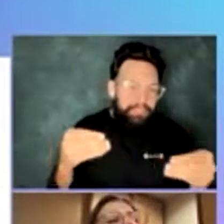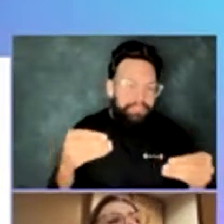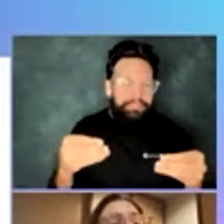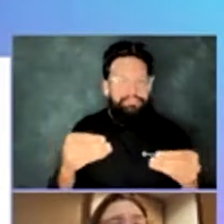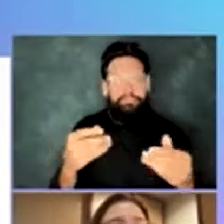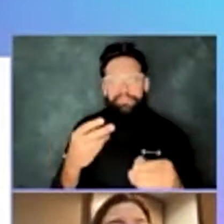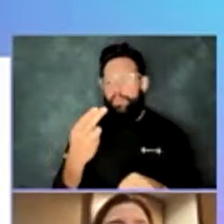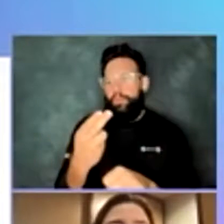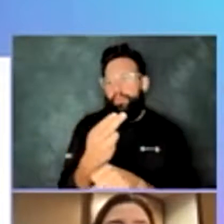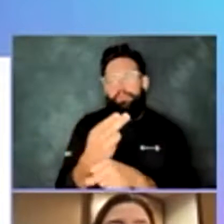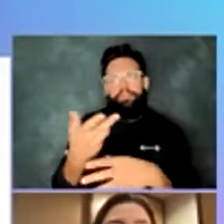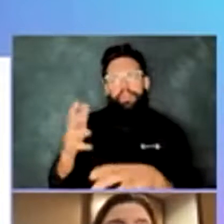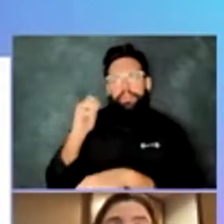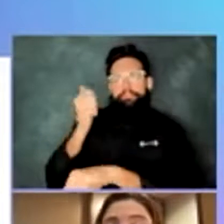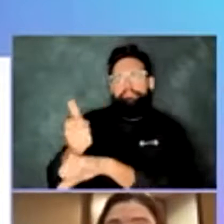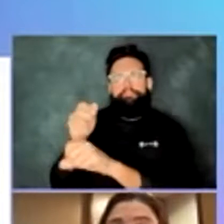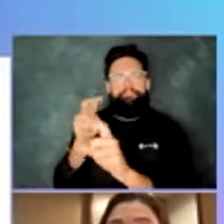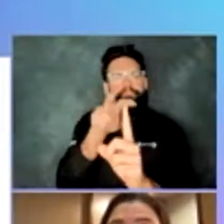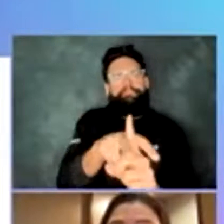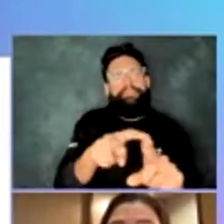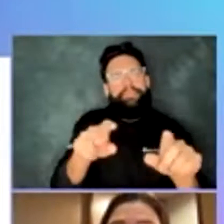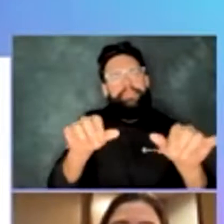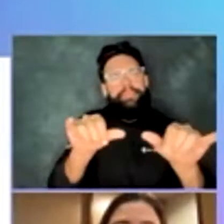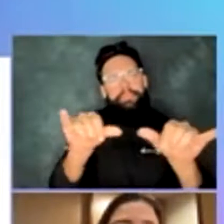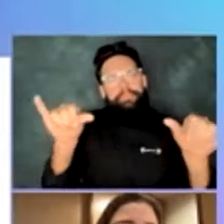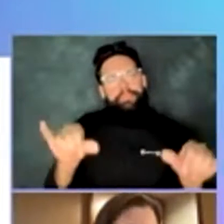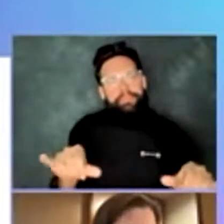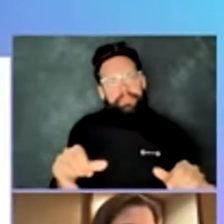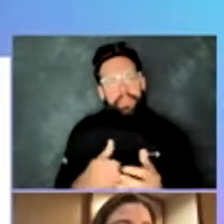frameworks, being a sleuth